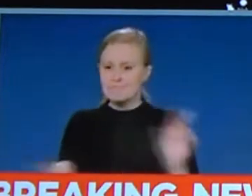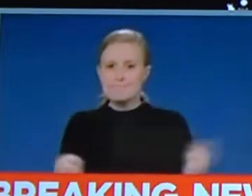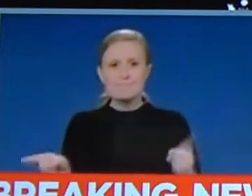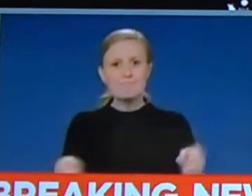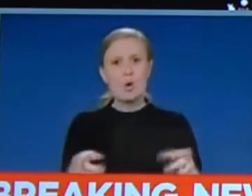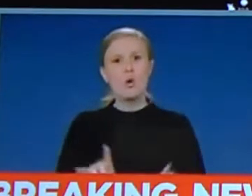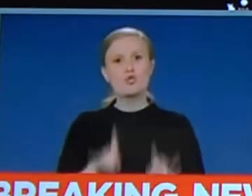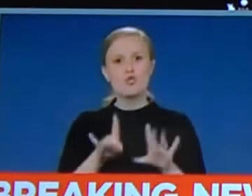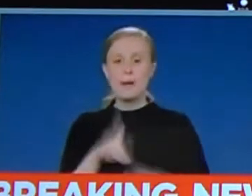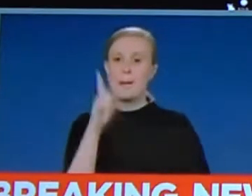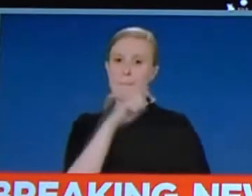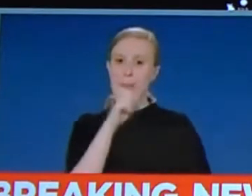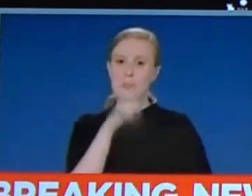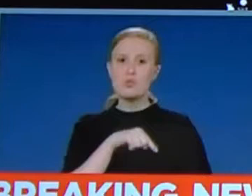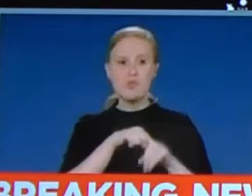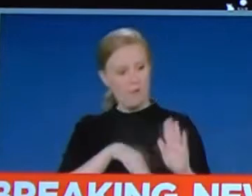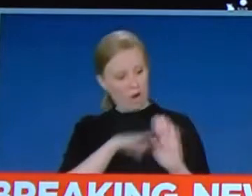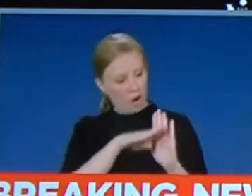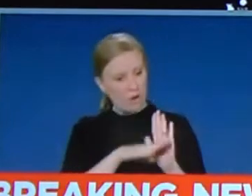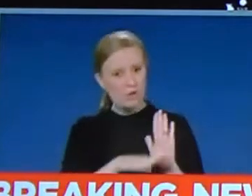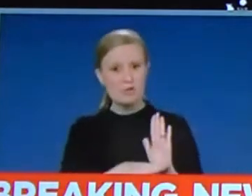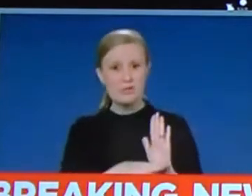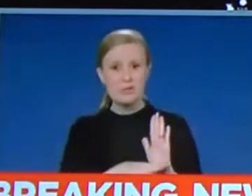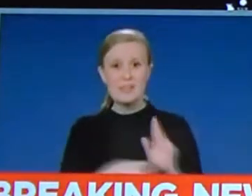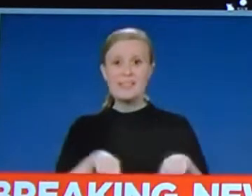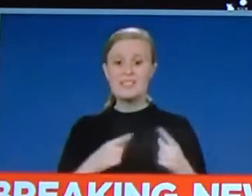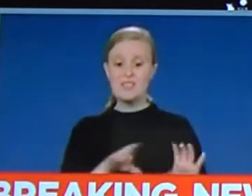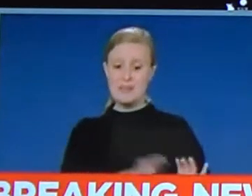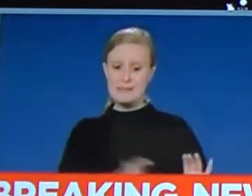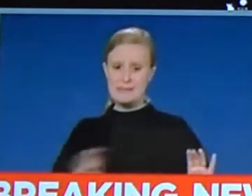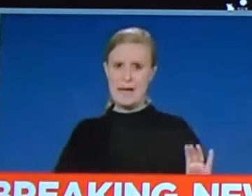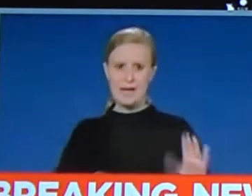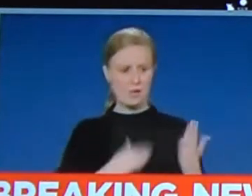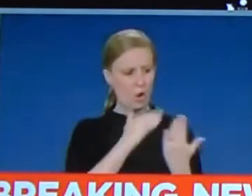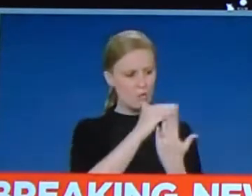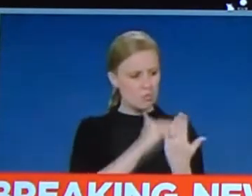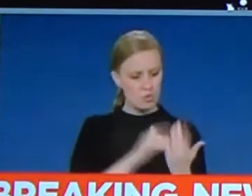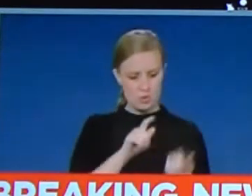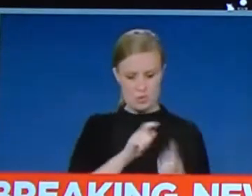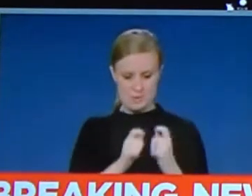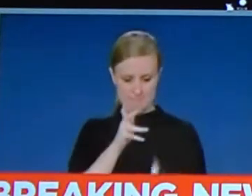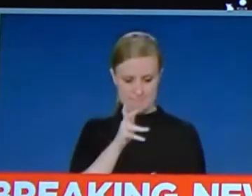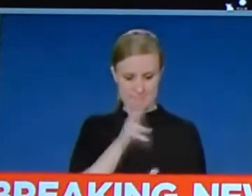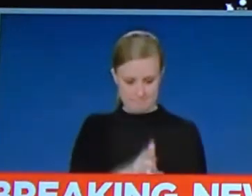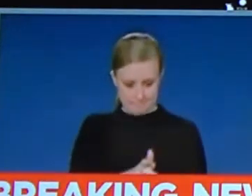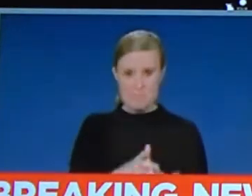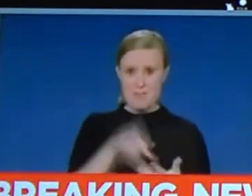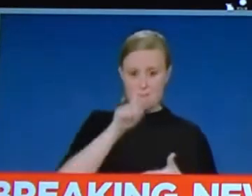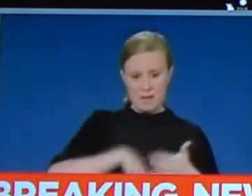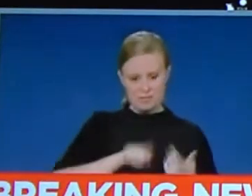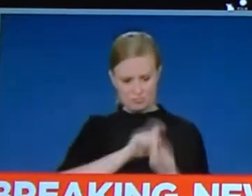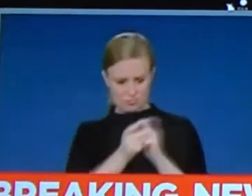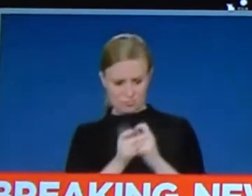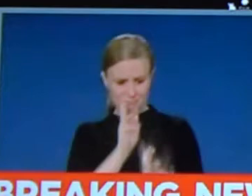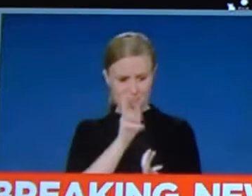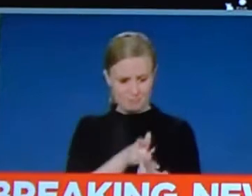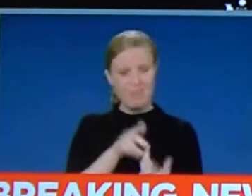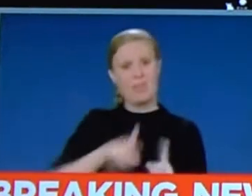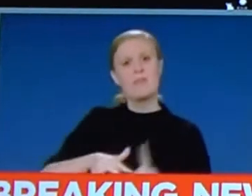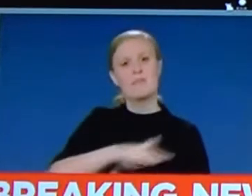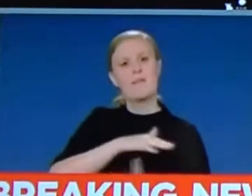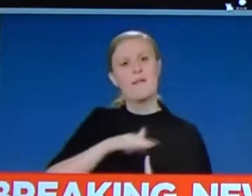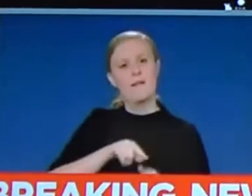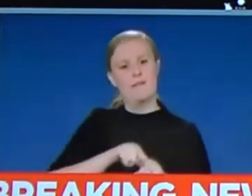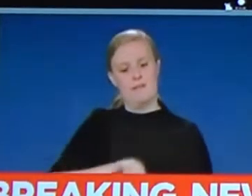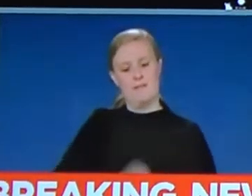the circumstances in their states and territories. And as we know over these last couple of weeks, and particularly in this last